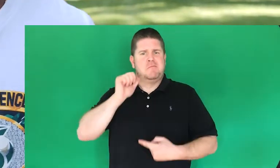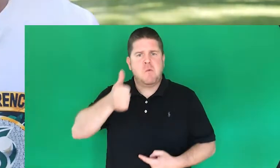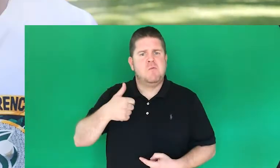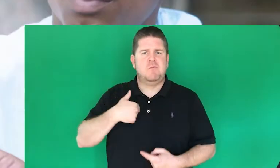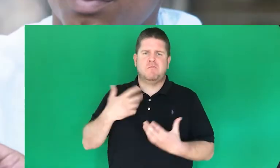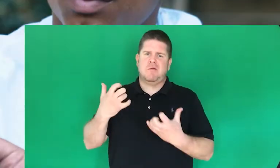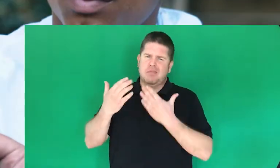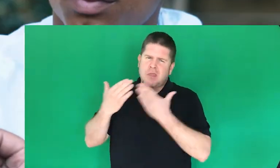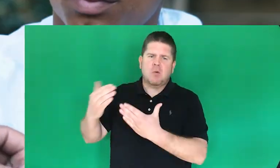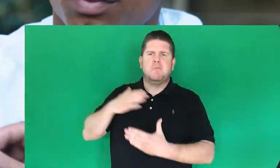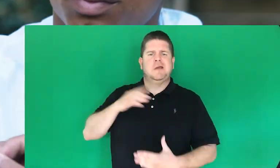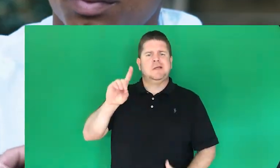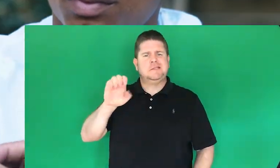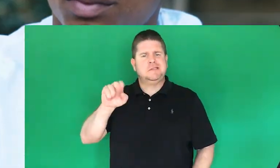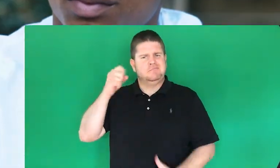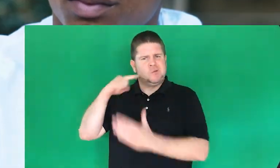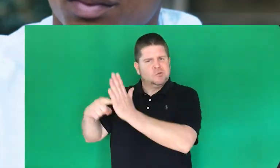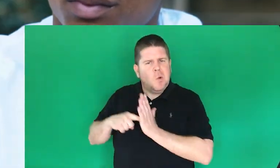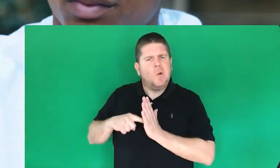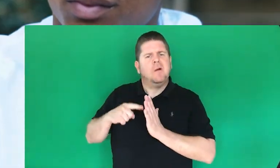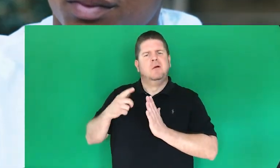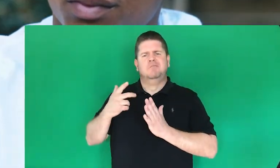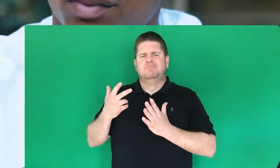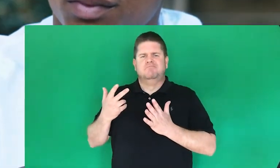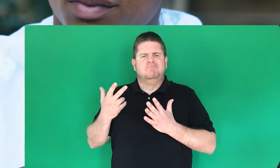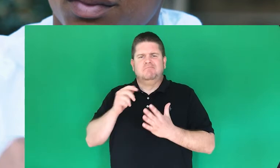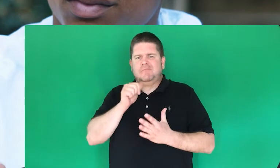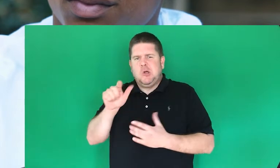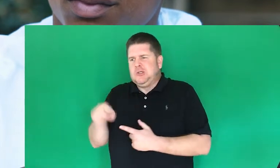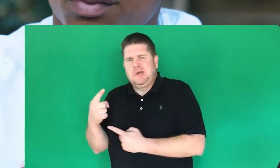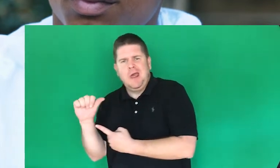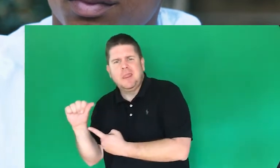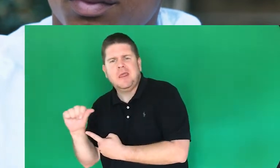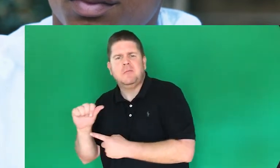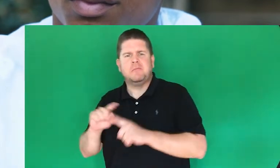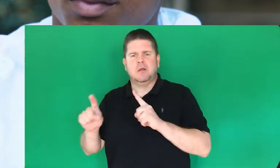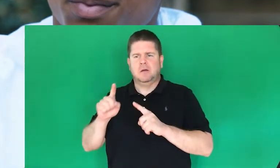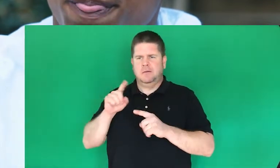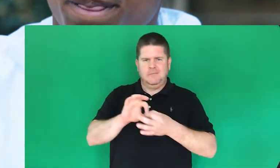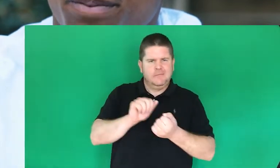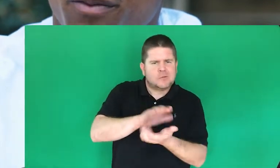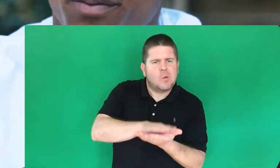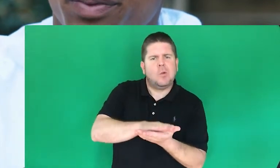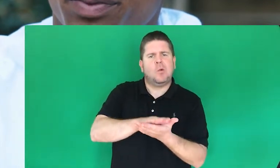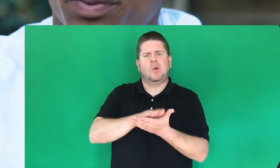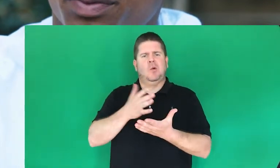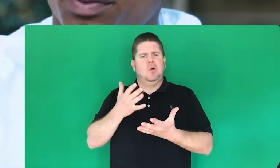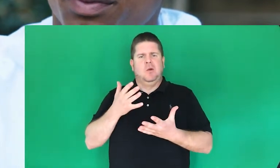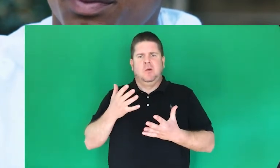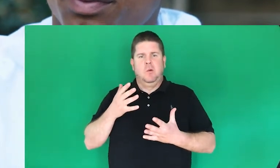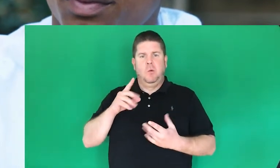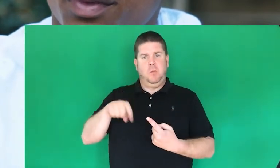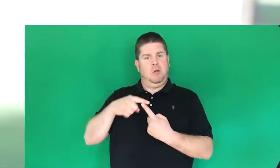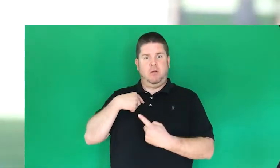to be tomorrow. I'd like to thank my deans for showing me the way, not only athletically, but in